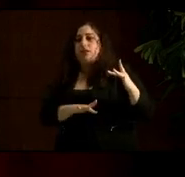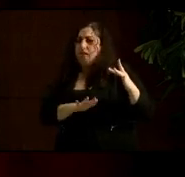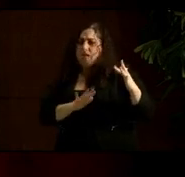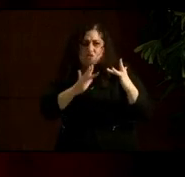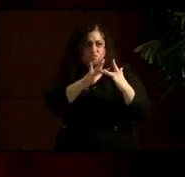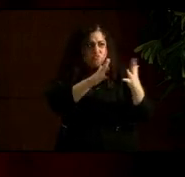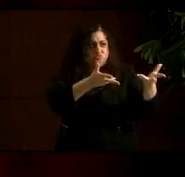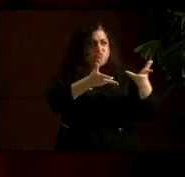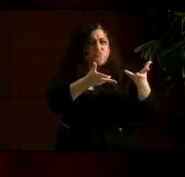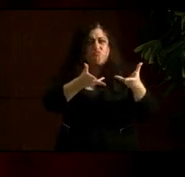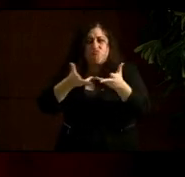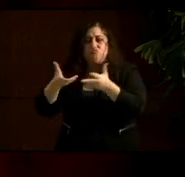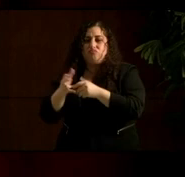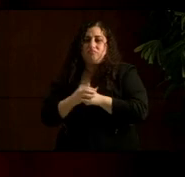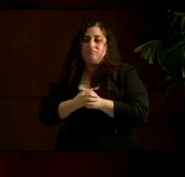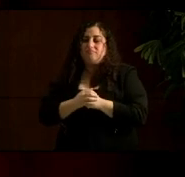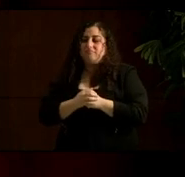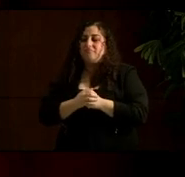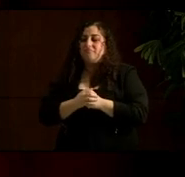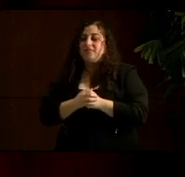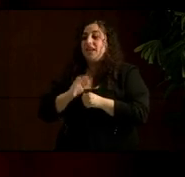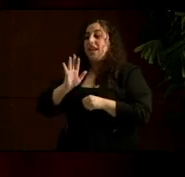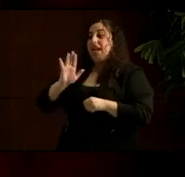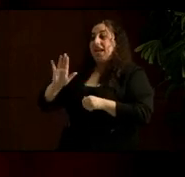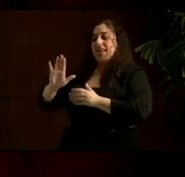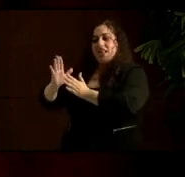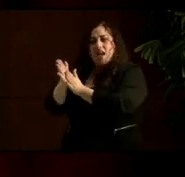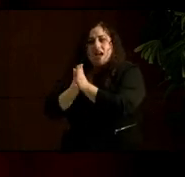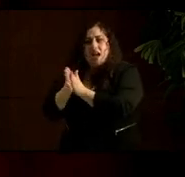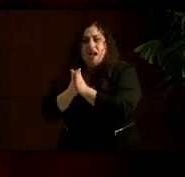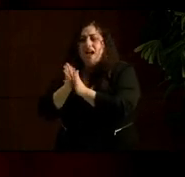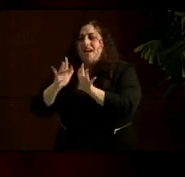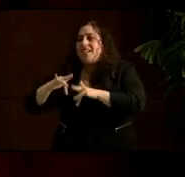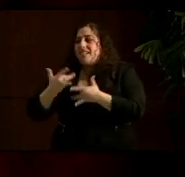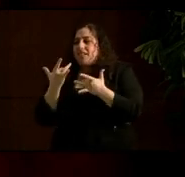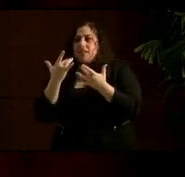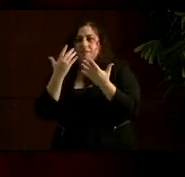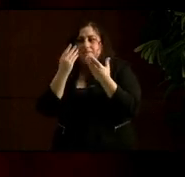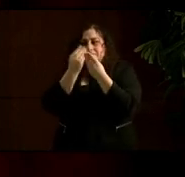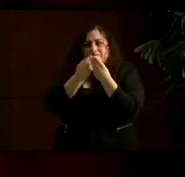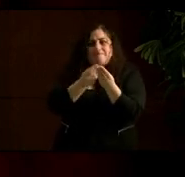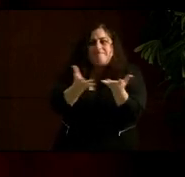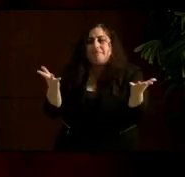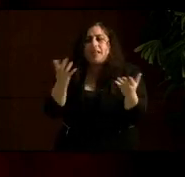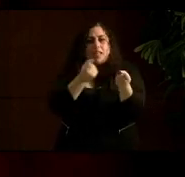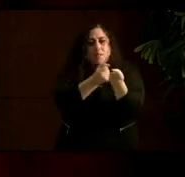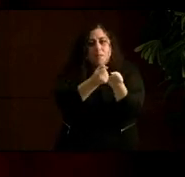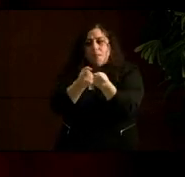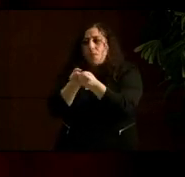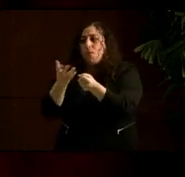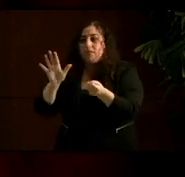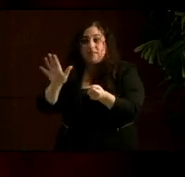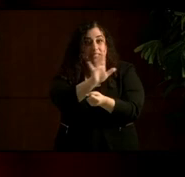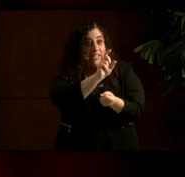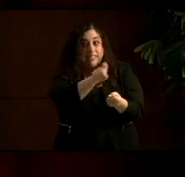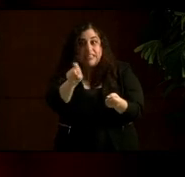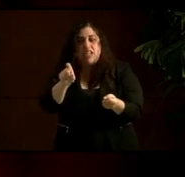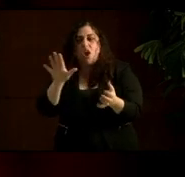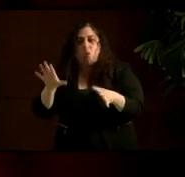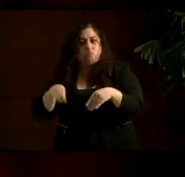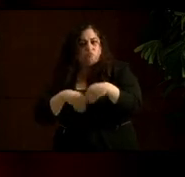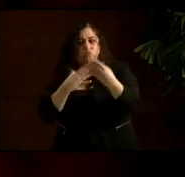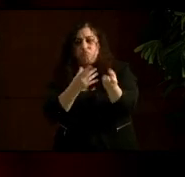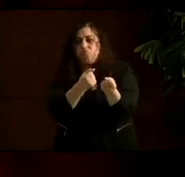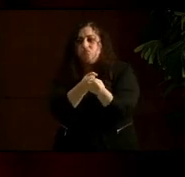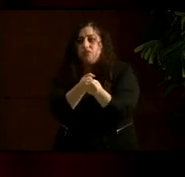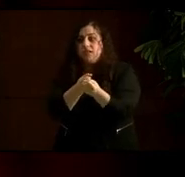perhaps even eagerness, to share and outright give credit to others when it is truthfully due to him. He is a doer, not